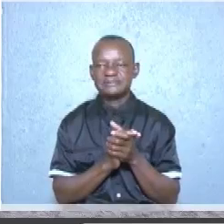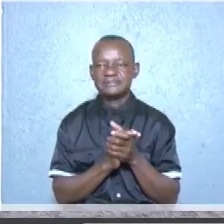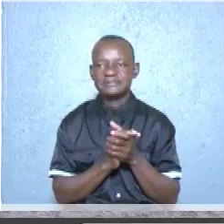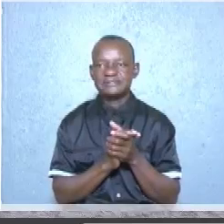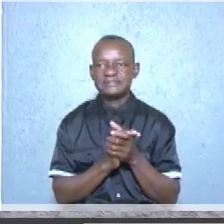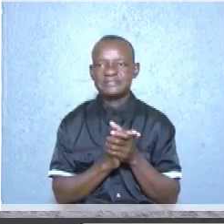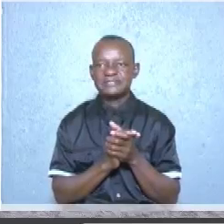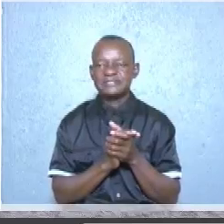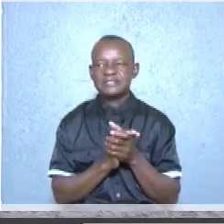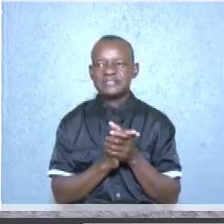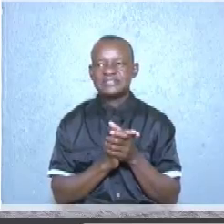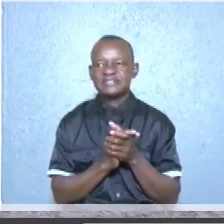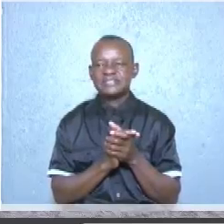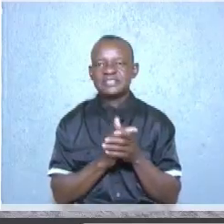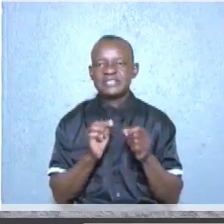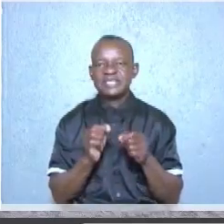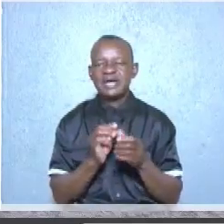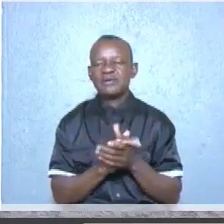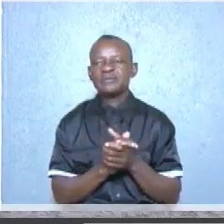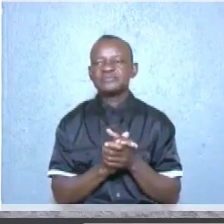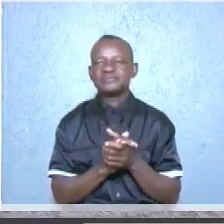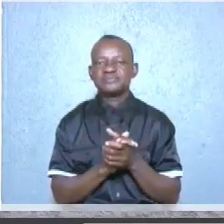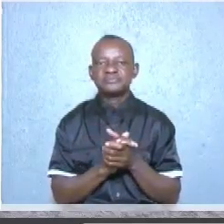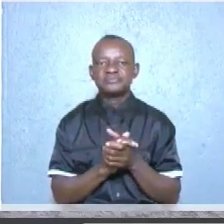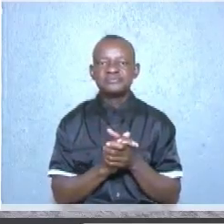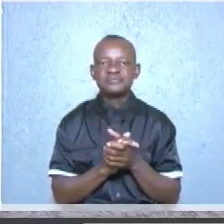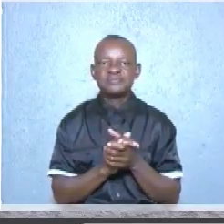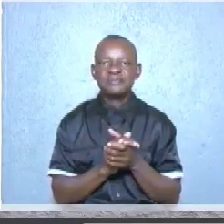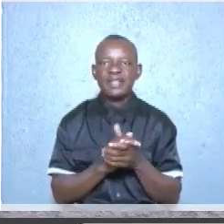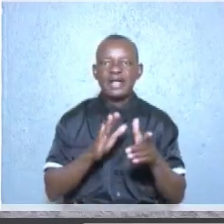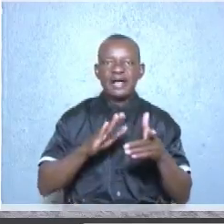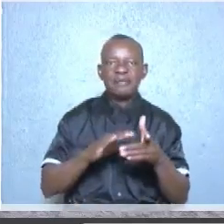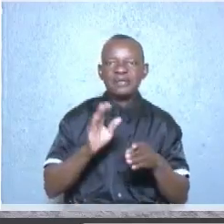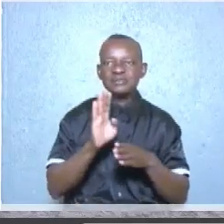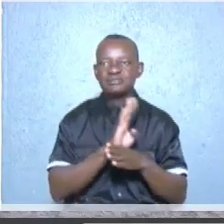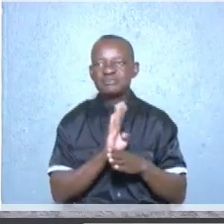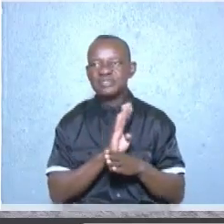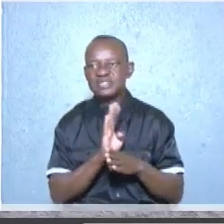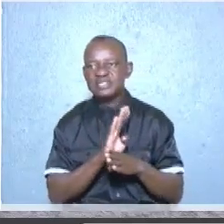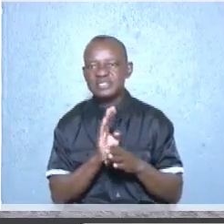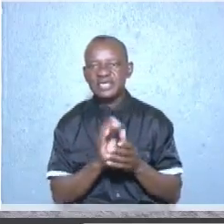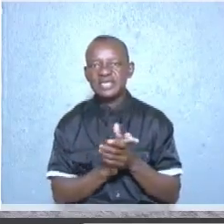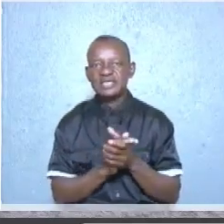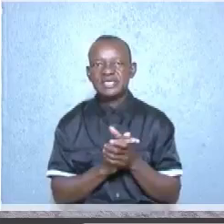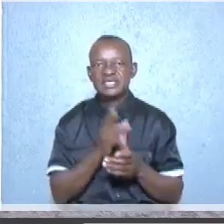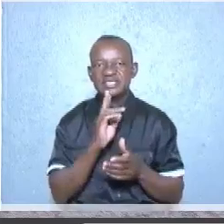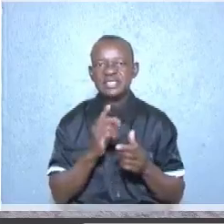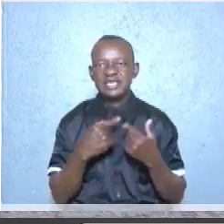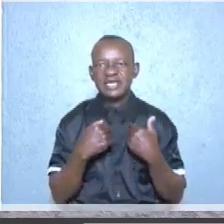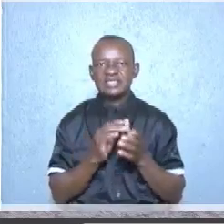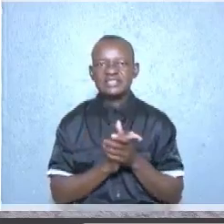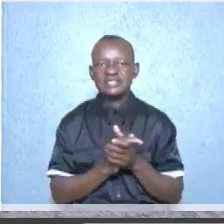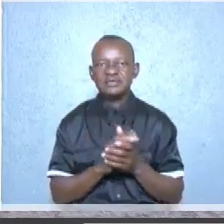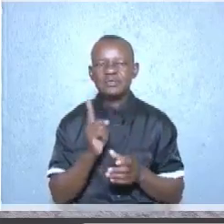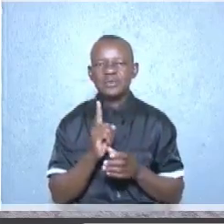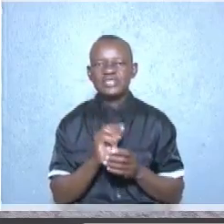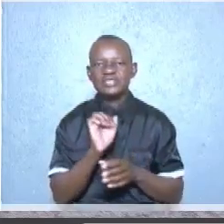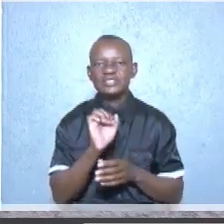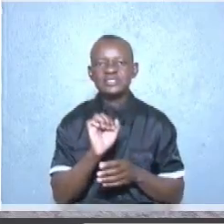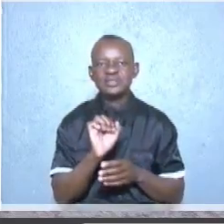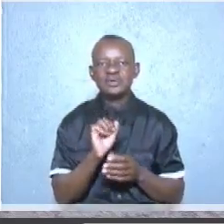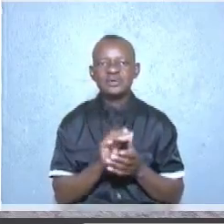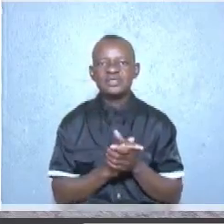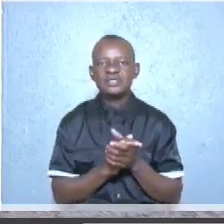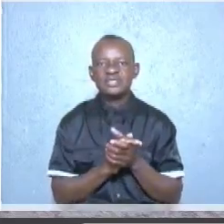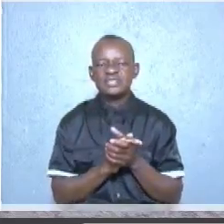with him as well. Can you share maybe perhaps with us one or two of your fondest memories with him? Yes, I think